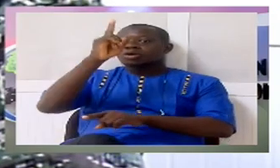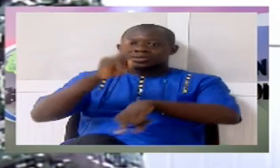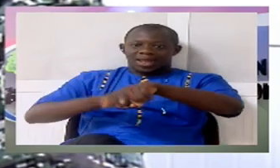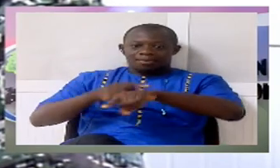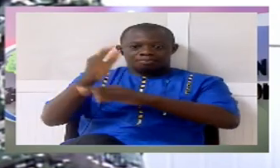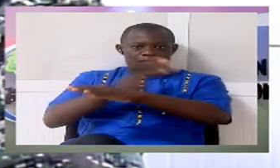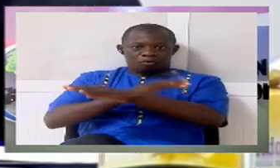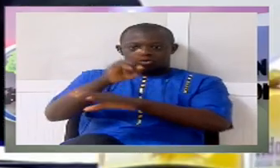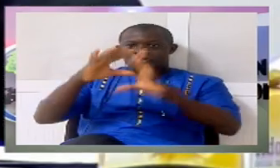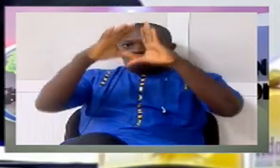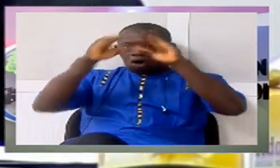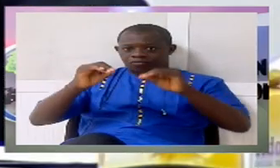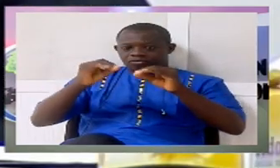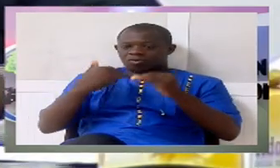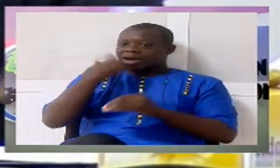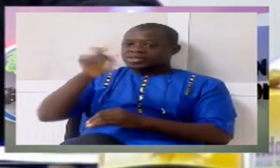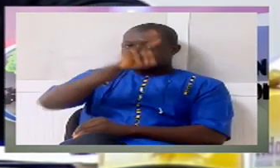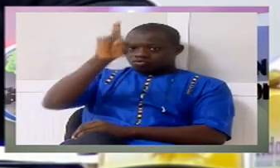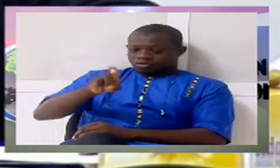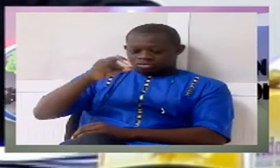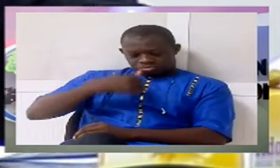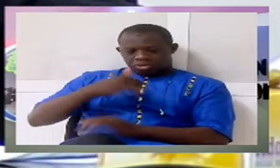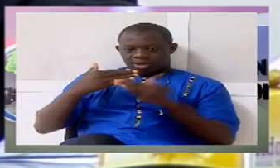But the last time when I came to your office, I told you this.